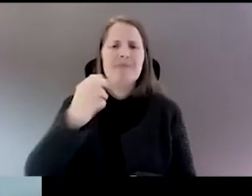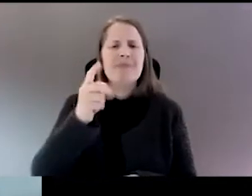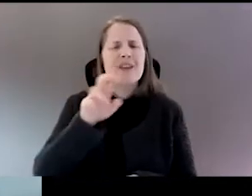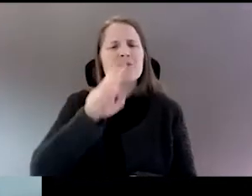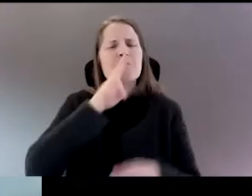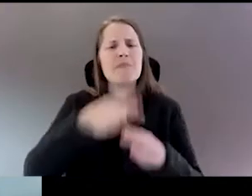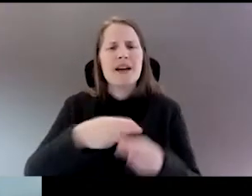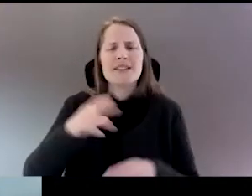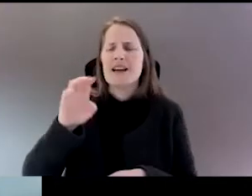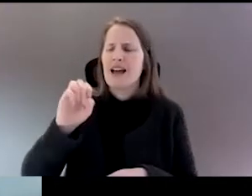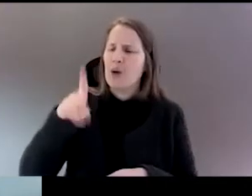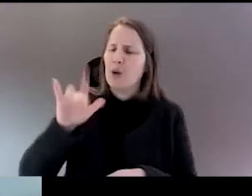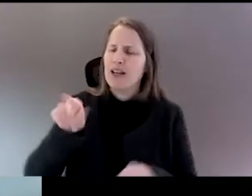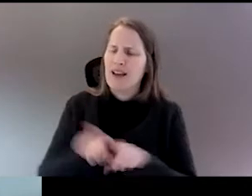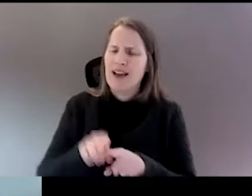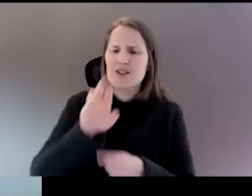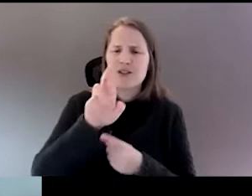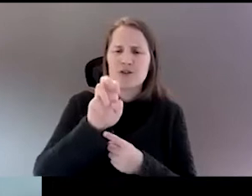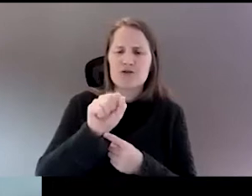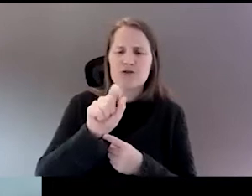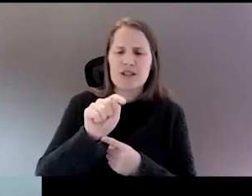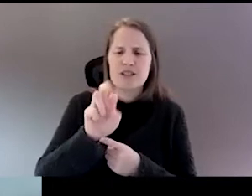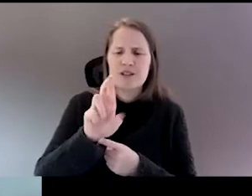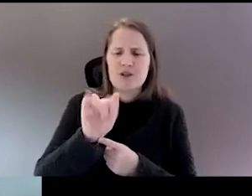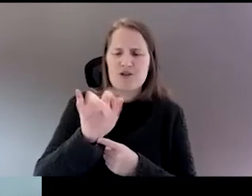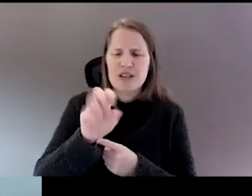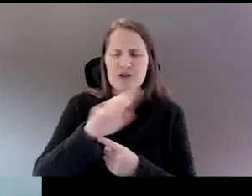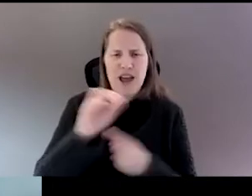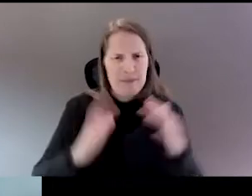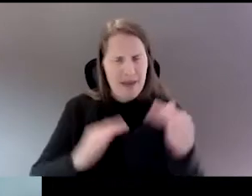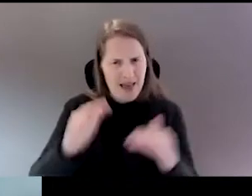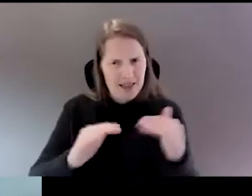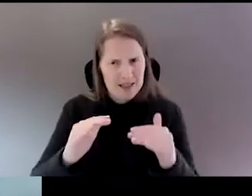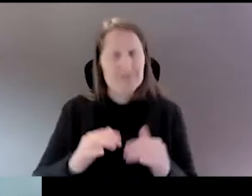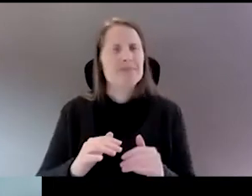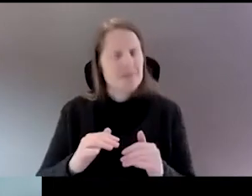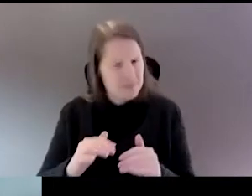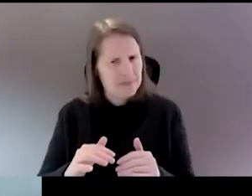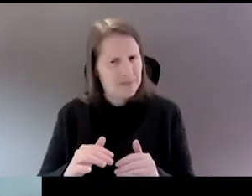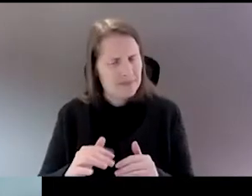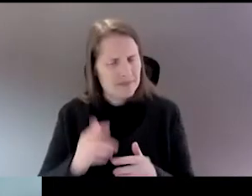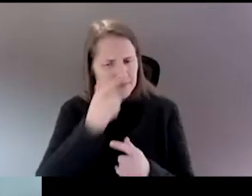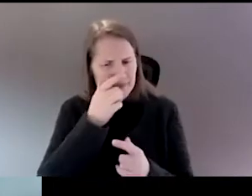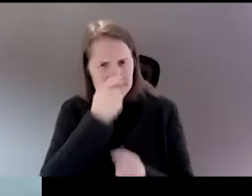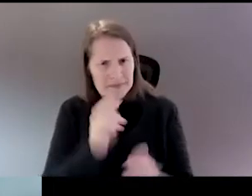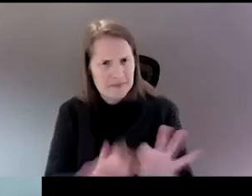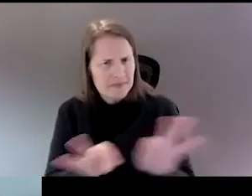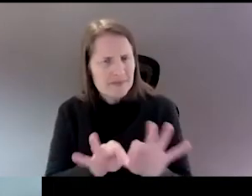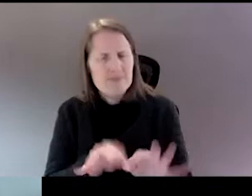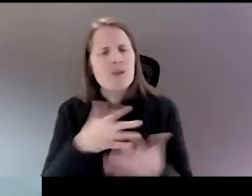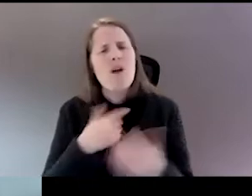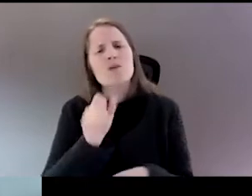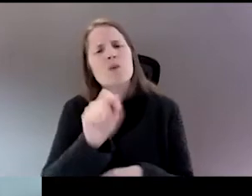and balance. And I thought that was really important. And I wanted to ask you, what does it mean to